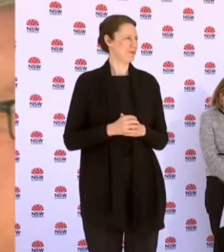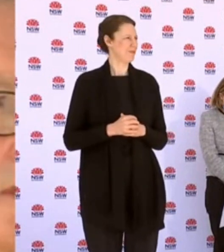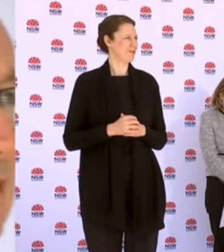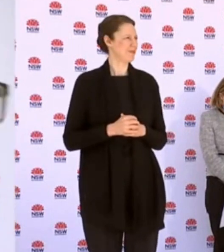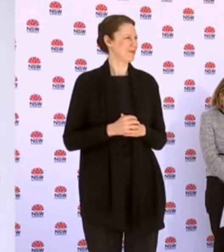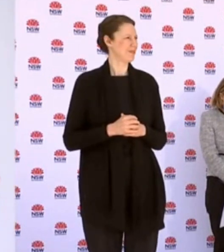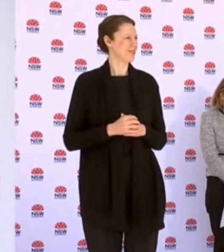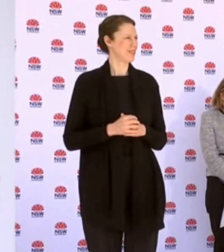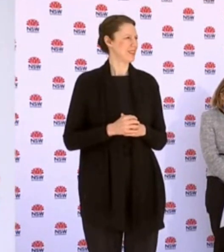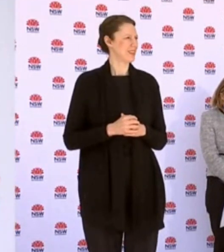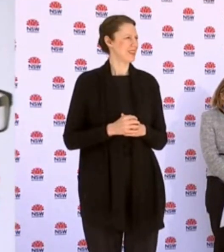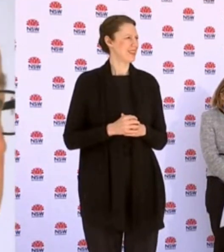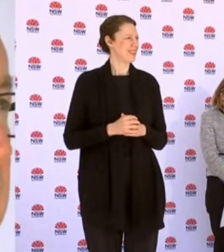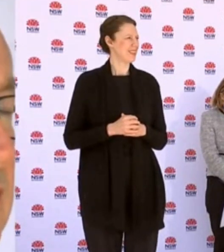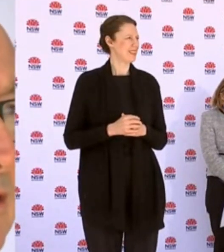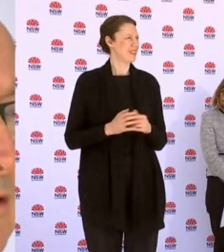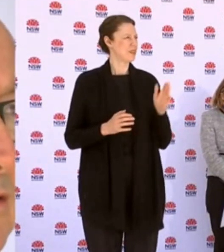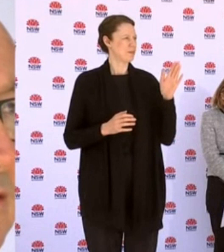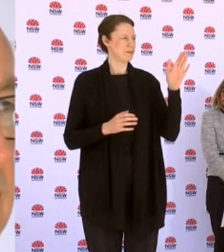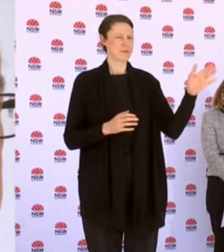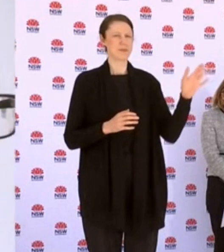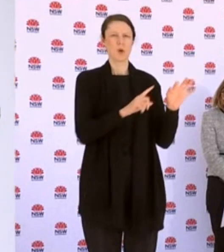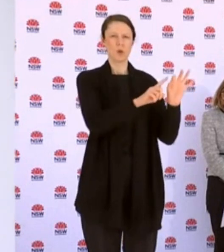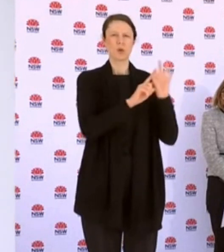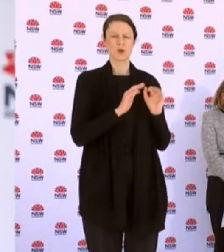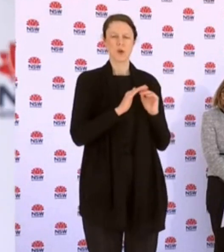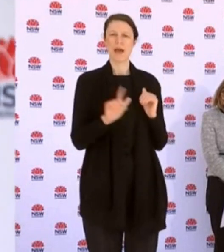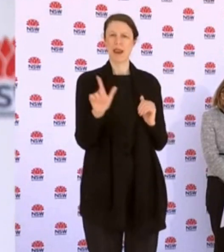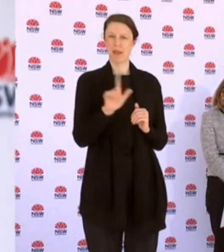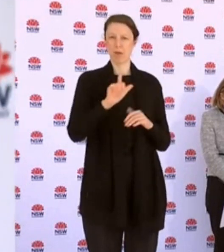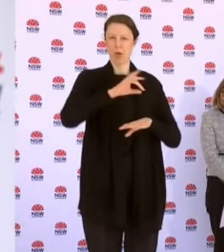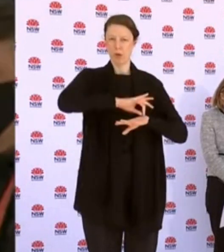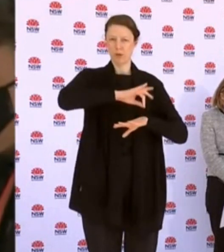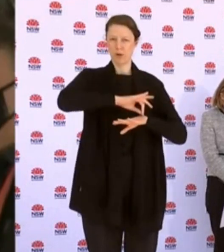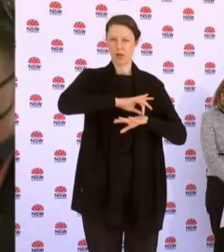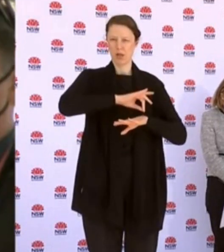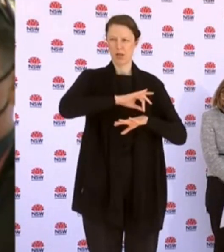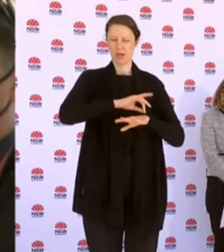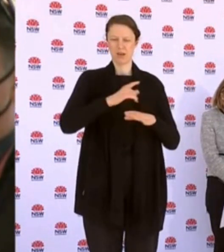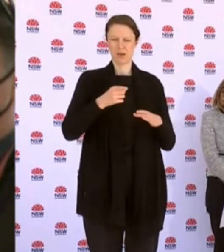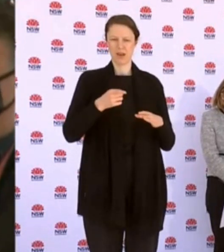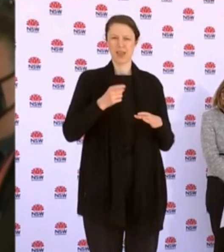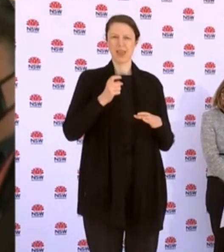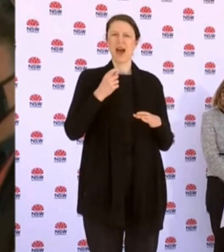Premier, you've locked us down. Just regarding Liverpool Hospital, before we hear from the Premier, how long is elective surgery going to be